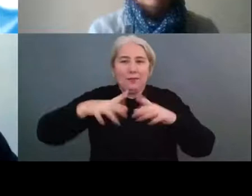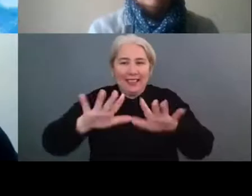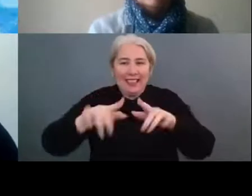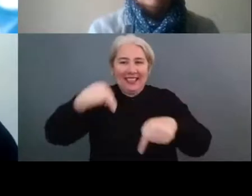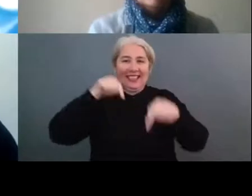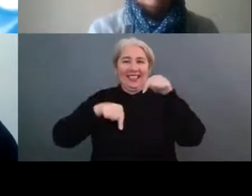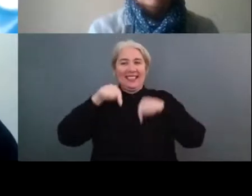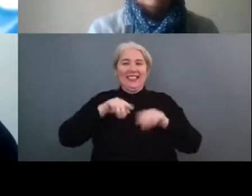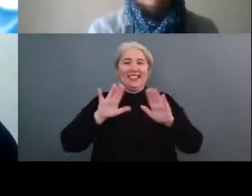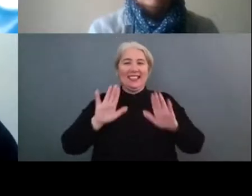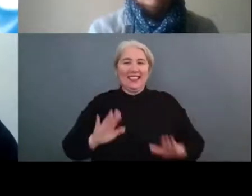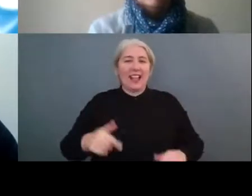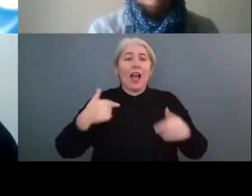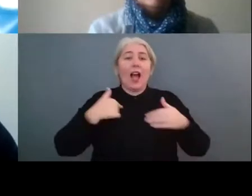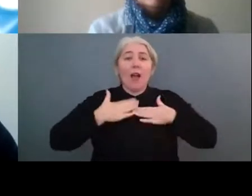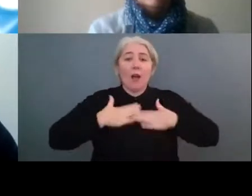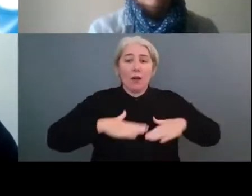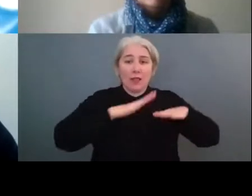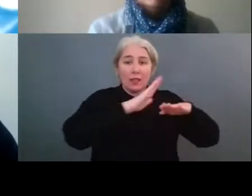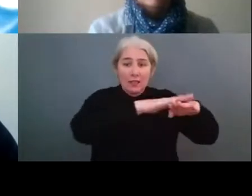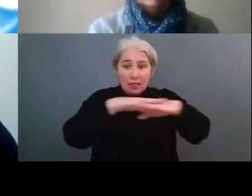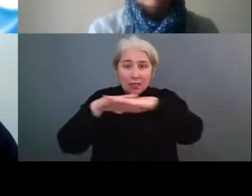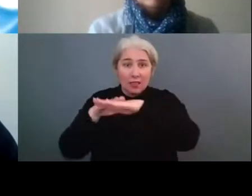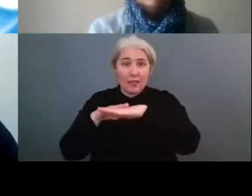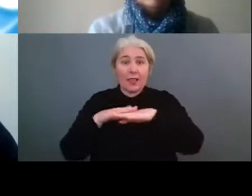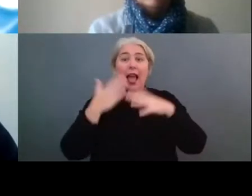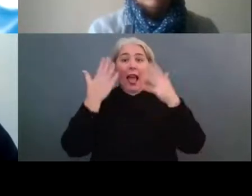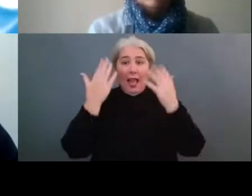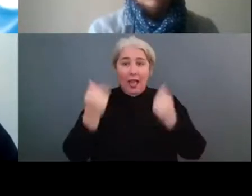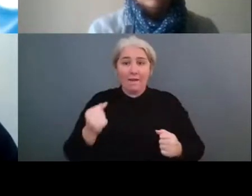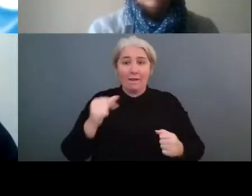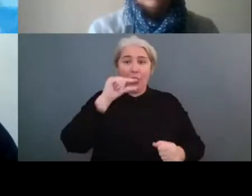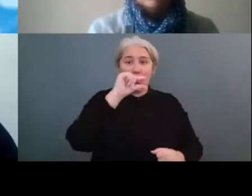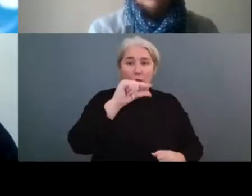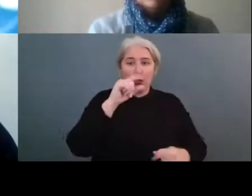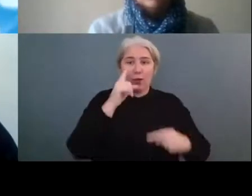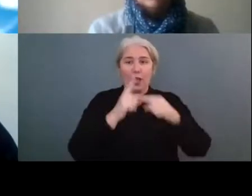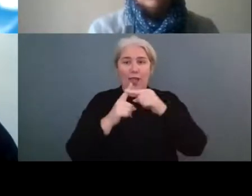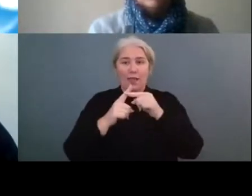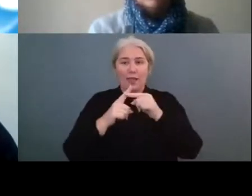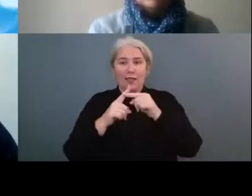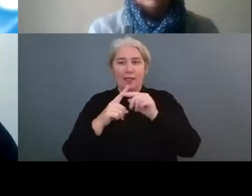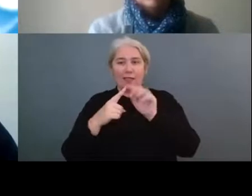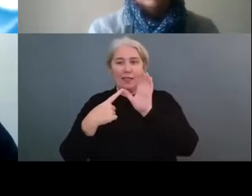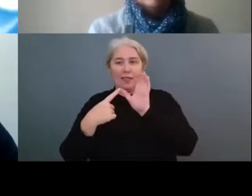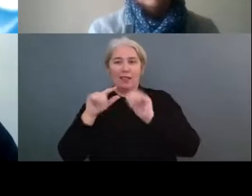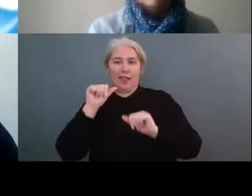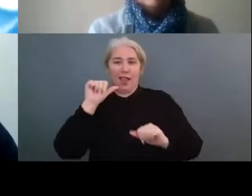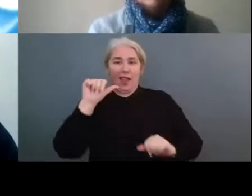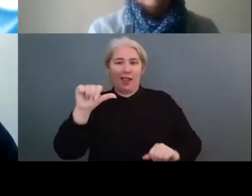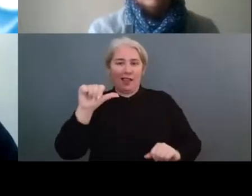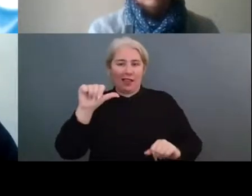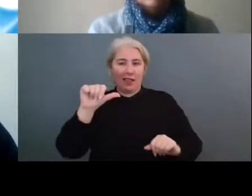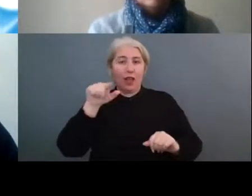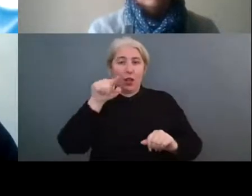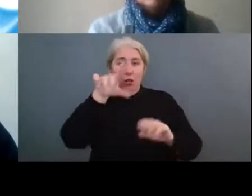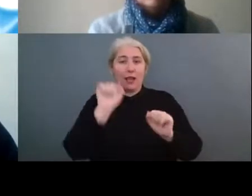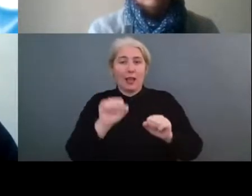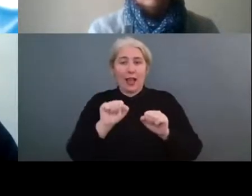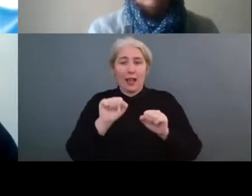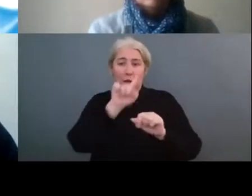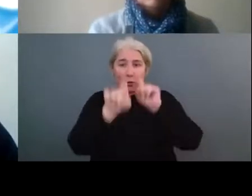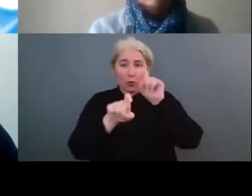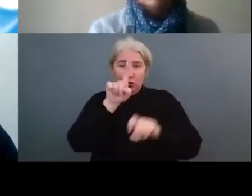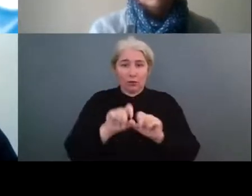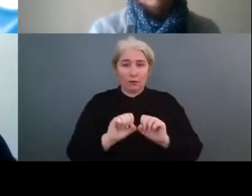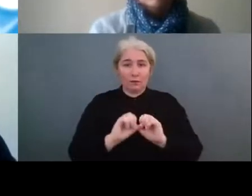Just to remind everybody, there is a Q&A session section. You can put all your questions there. I guess the